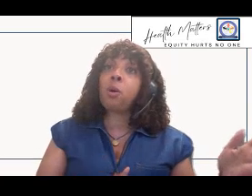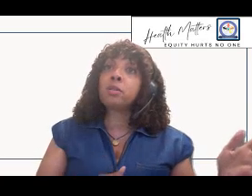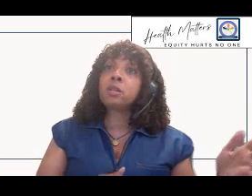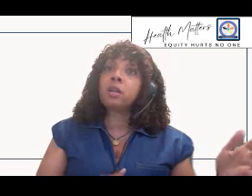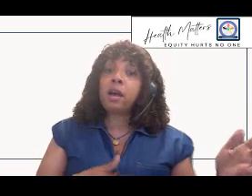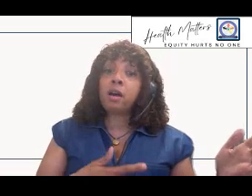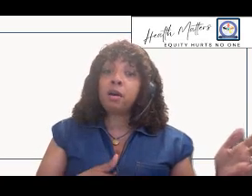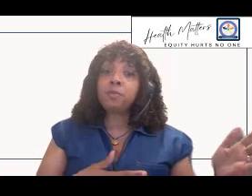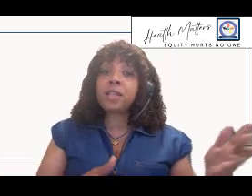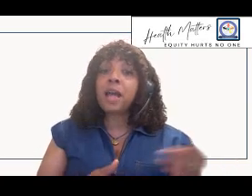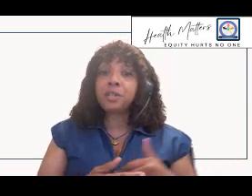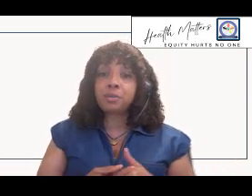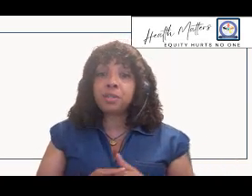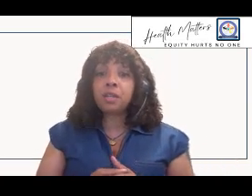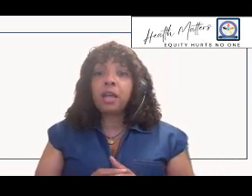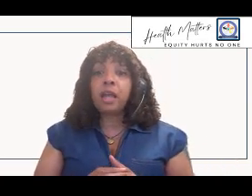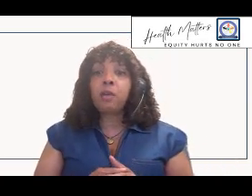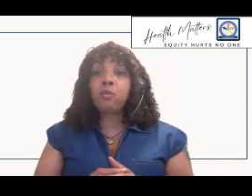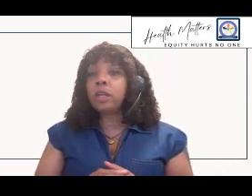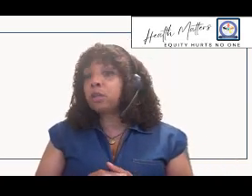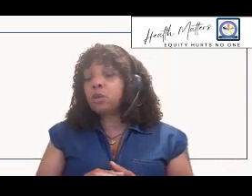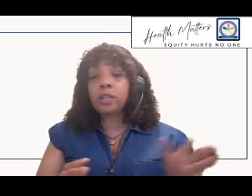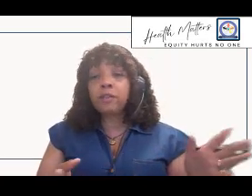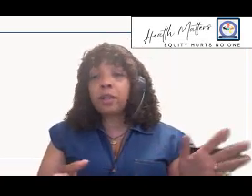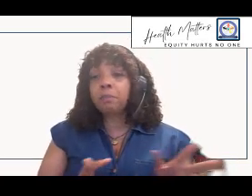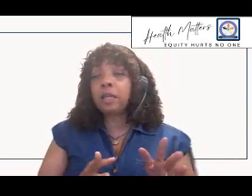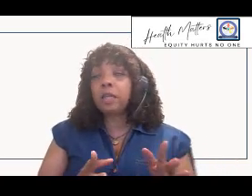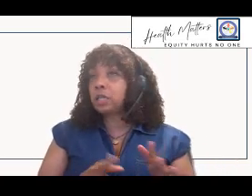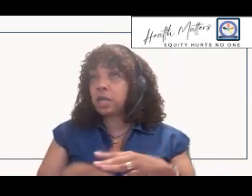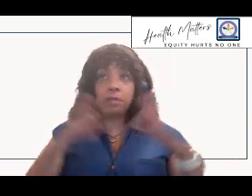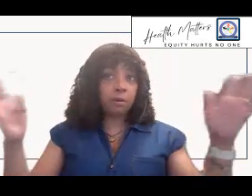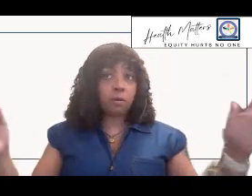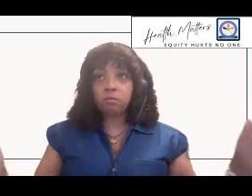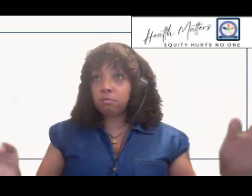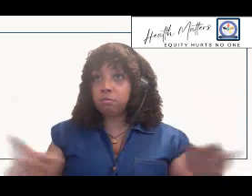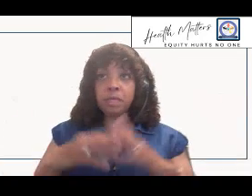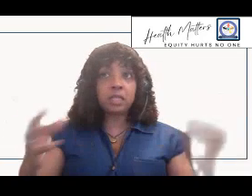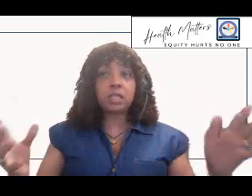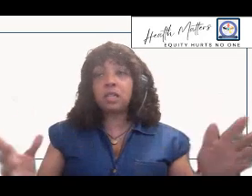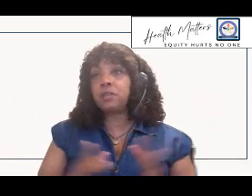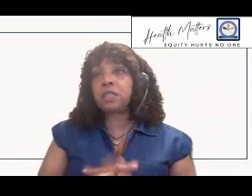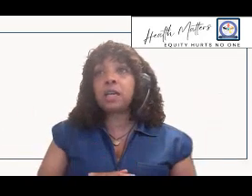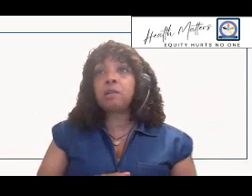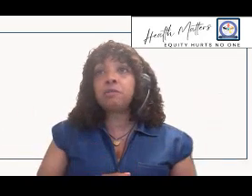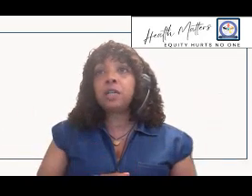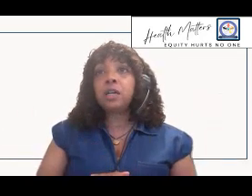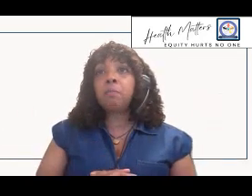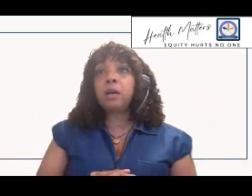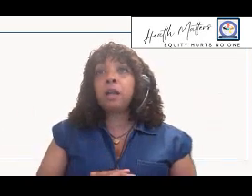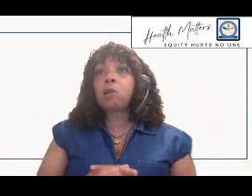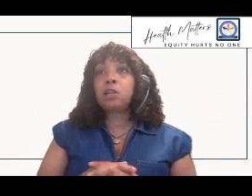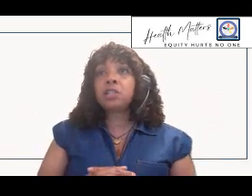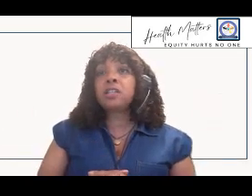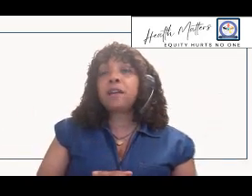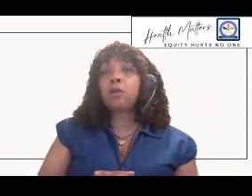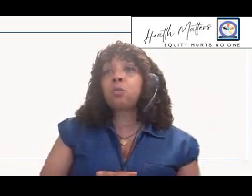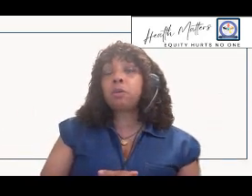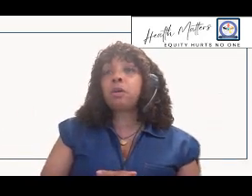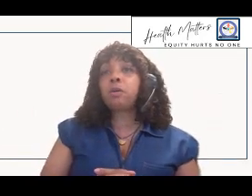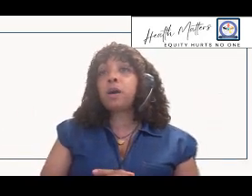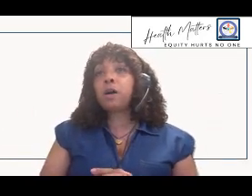support statutes. And regulatory development is another beast in and of itself, but our